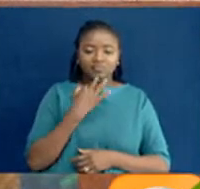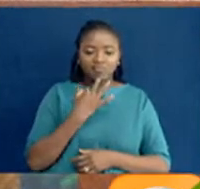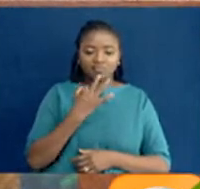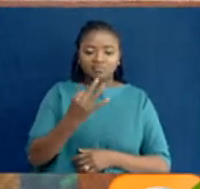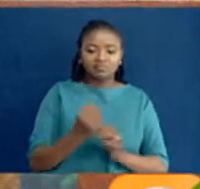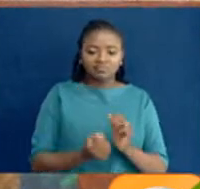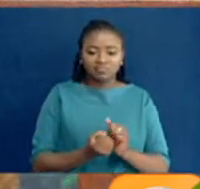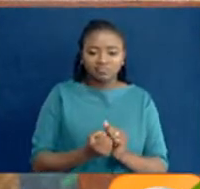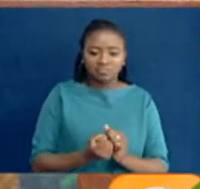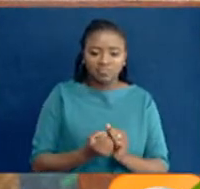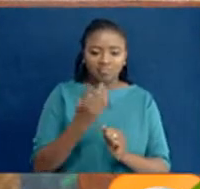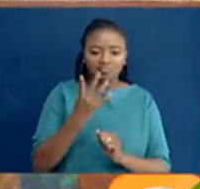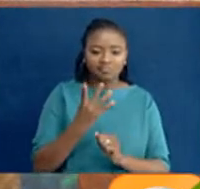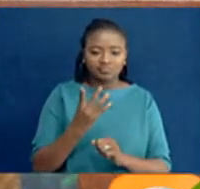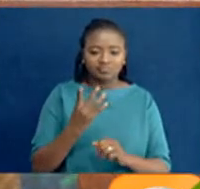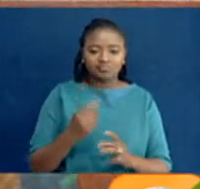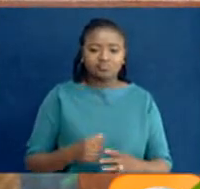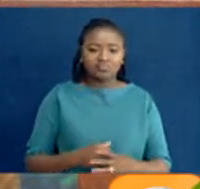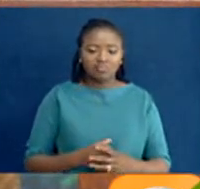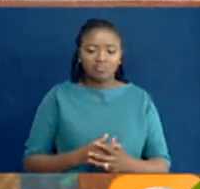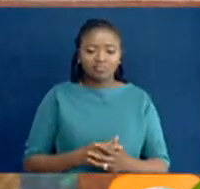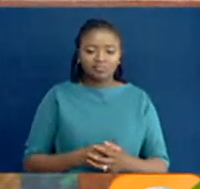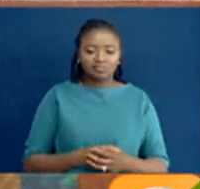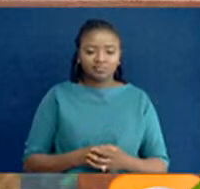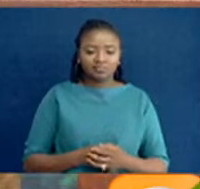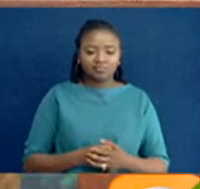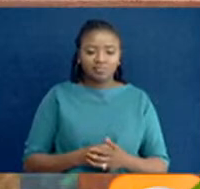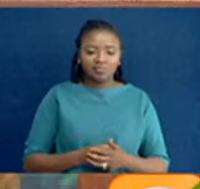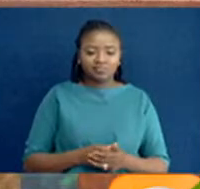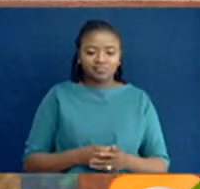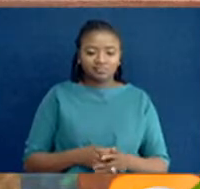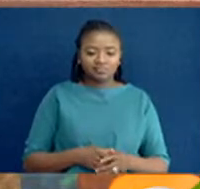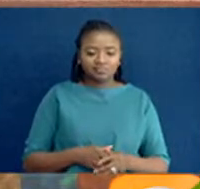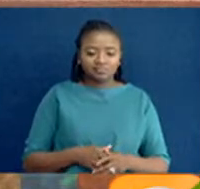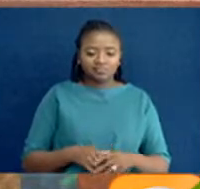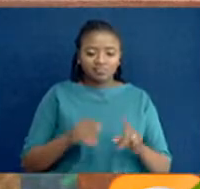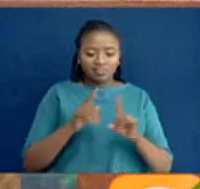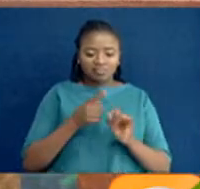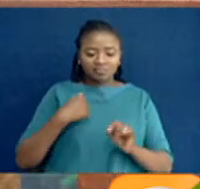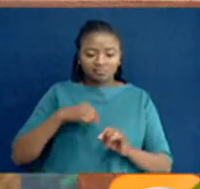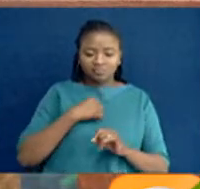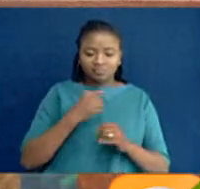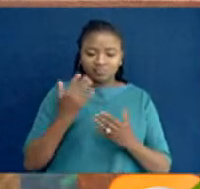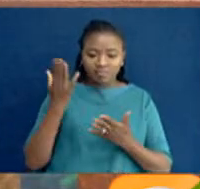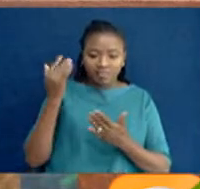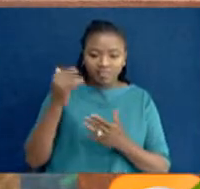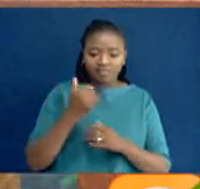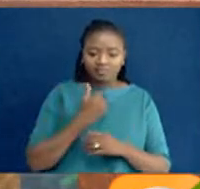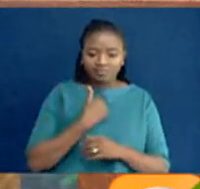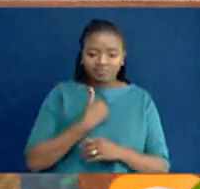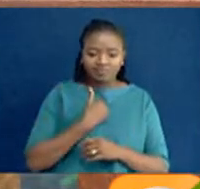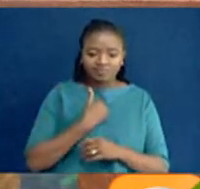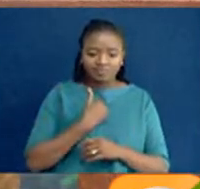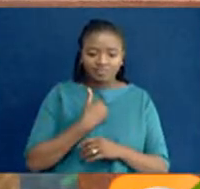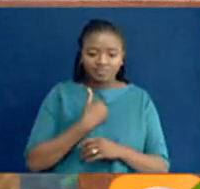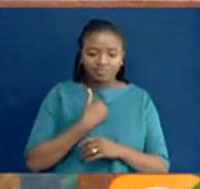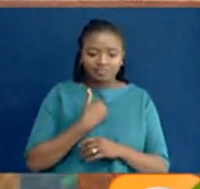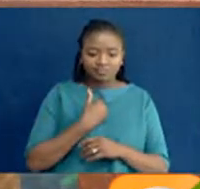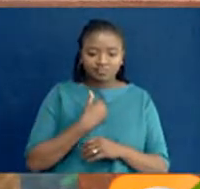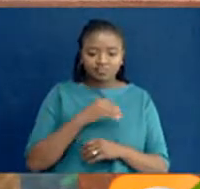314 units order, pre-ordered. Wow. And we are looking to have that met before